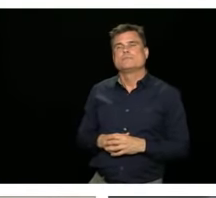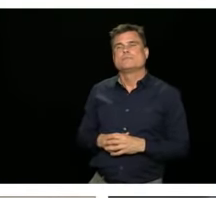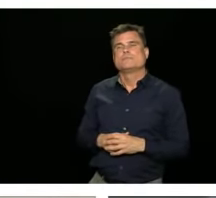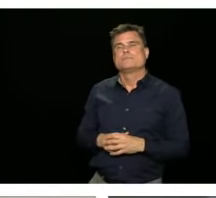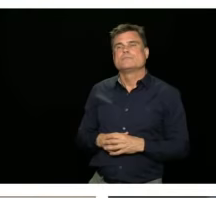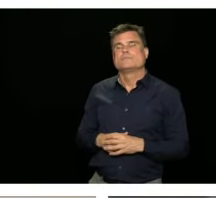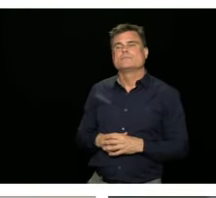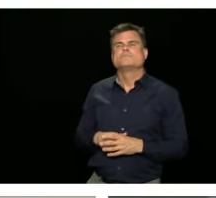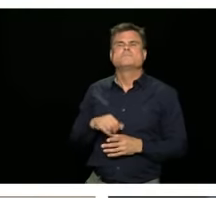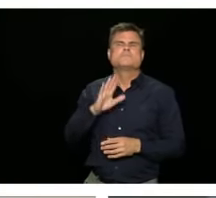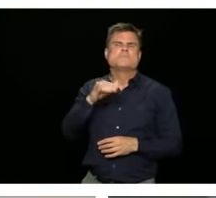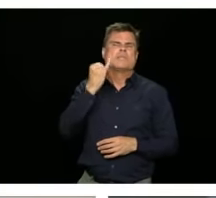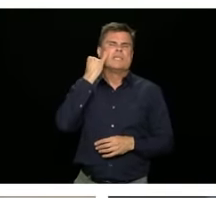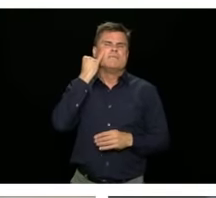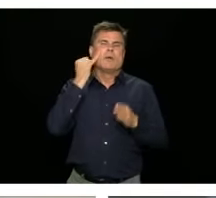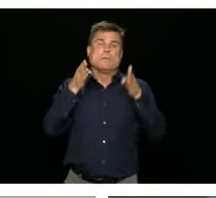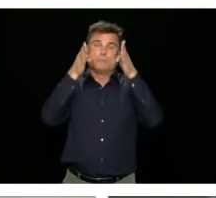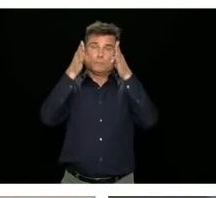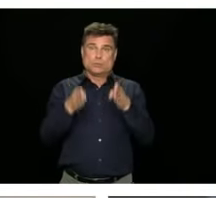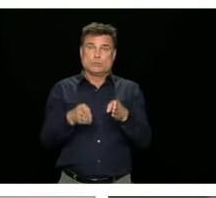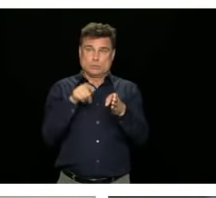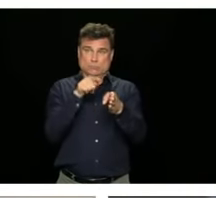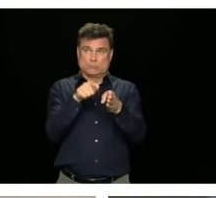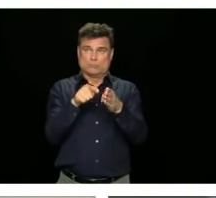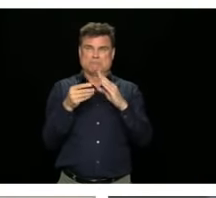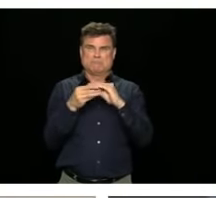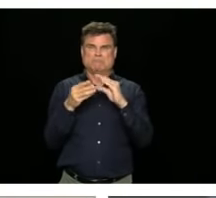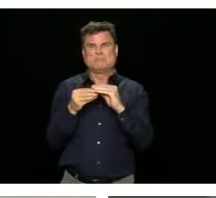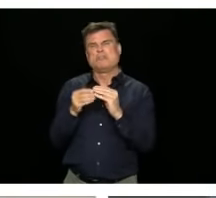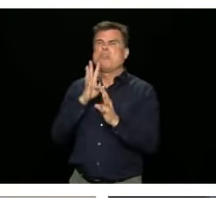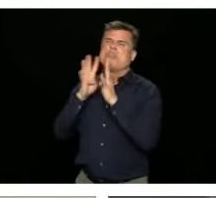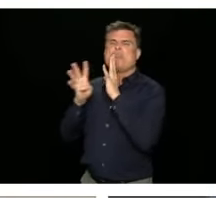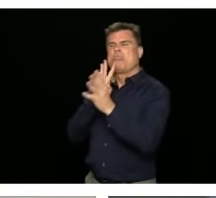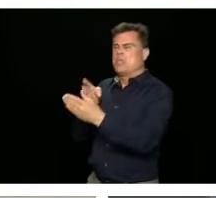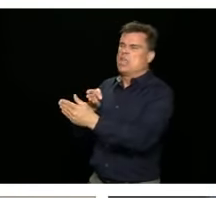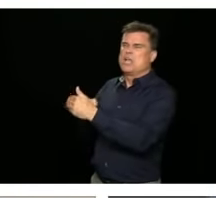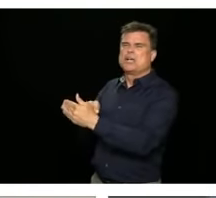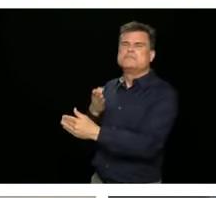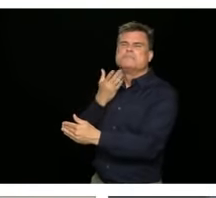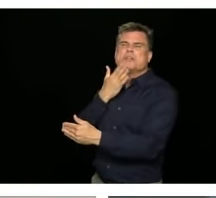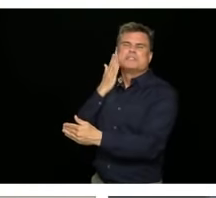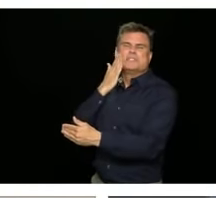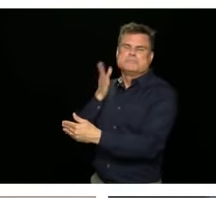their rights to the freedom of speech? This question,